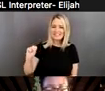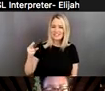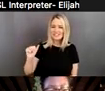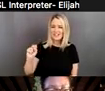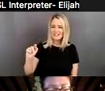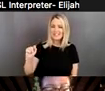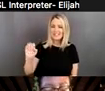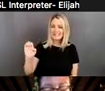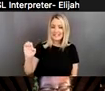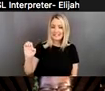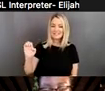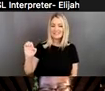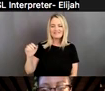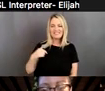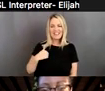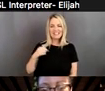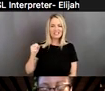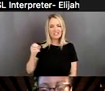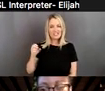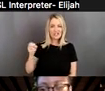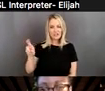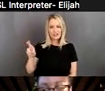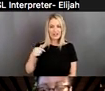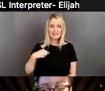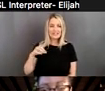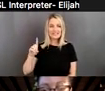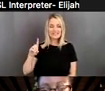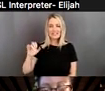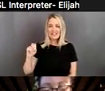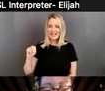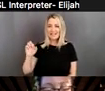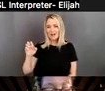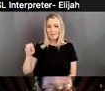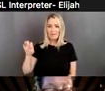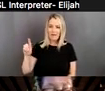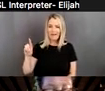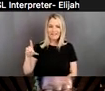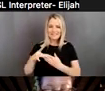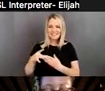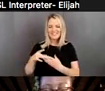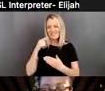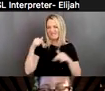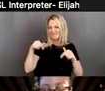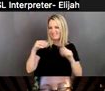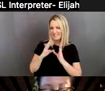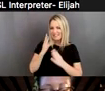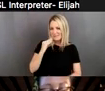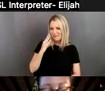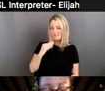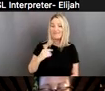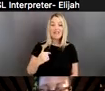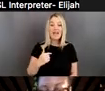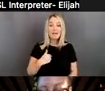pronouns, the DJ and Care Pod lead for these experiences. I am currently in